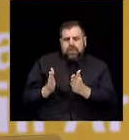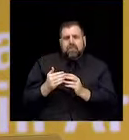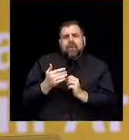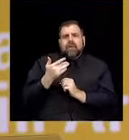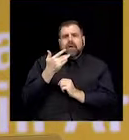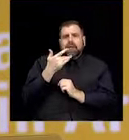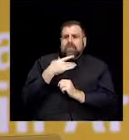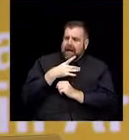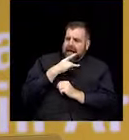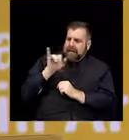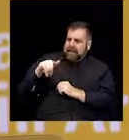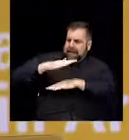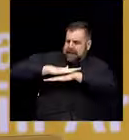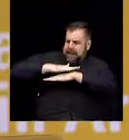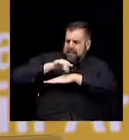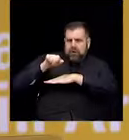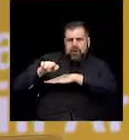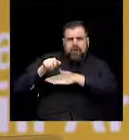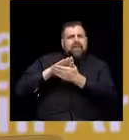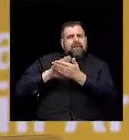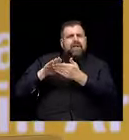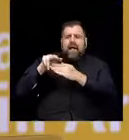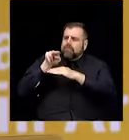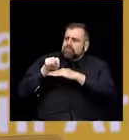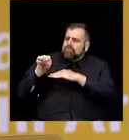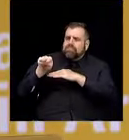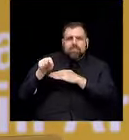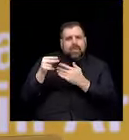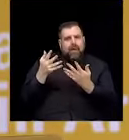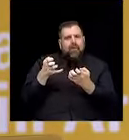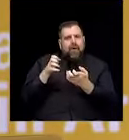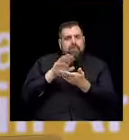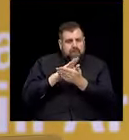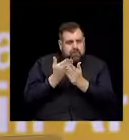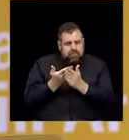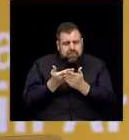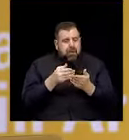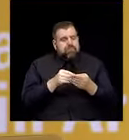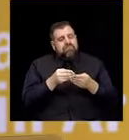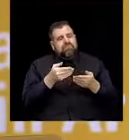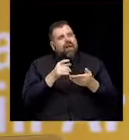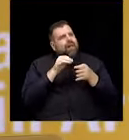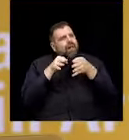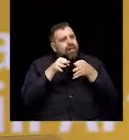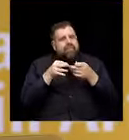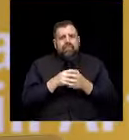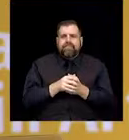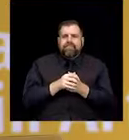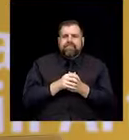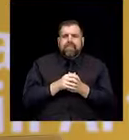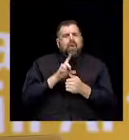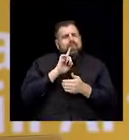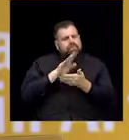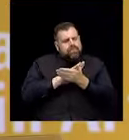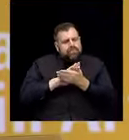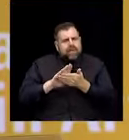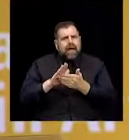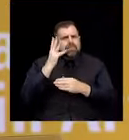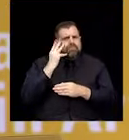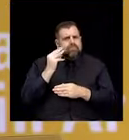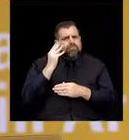table he sat me at. It had a view. This is how I wanted my breakfast cooked. It was a pleasant experience. But the